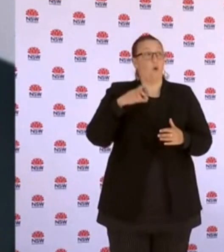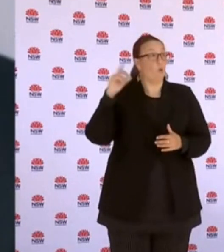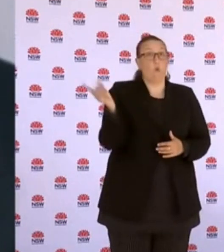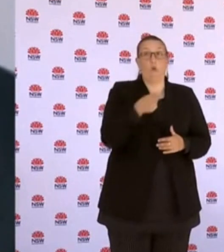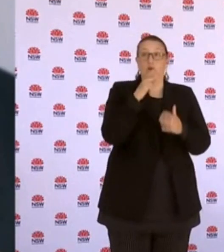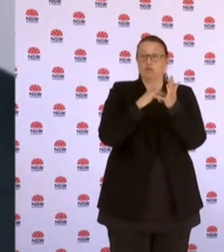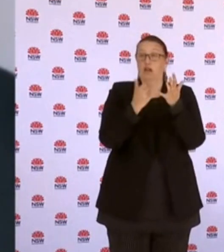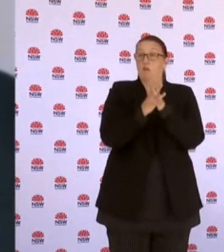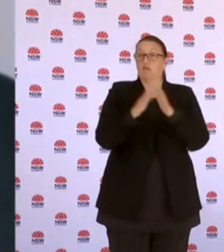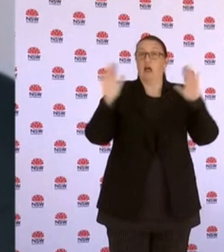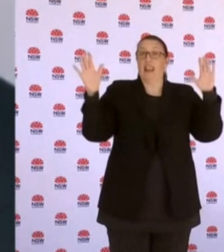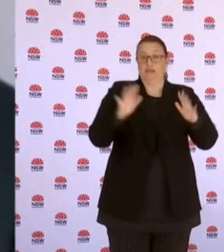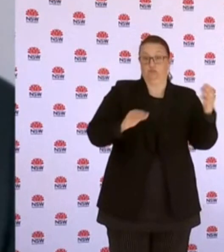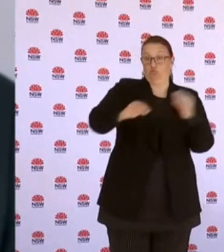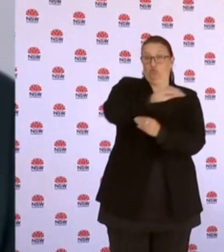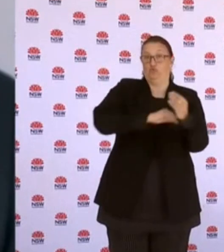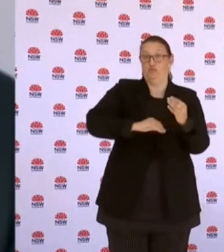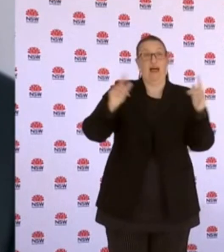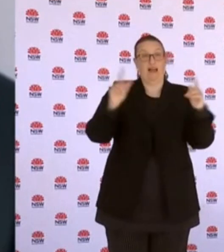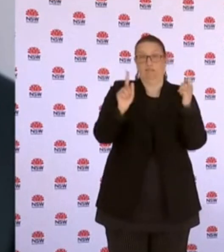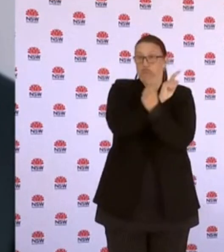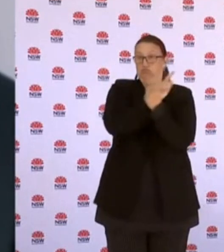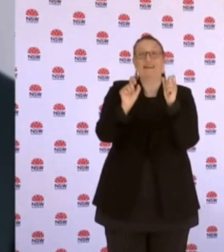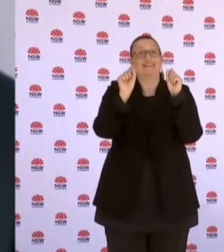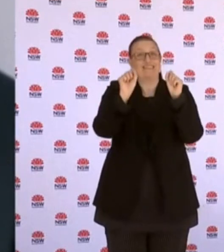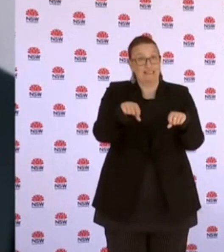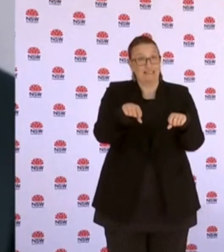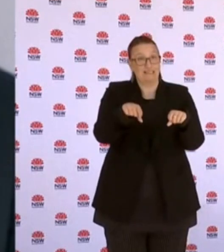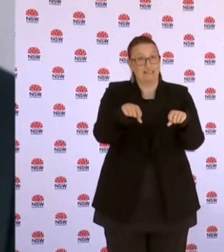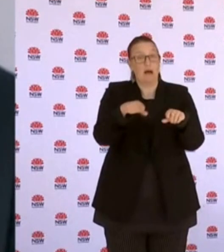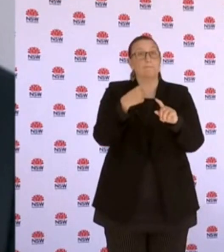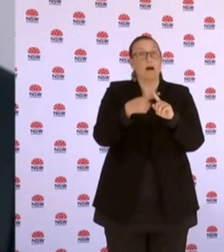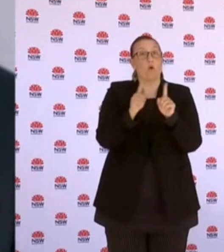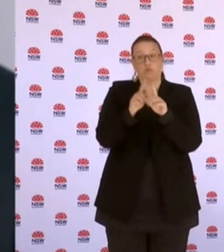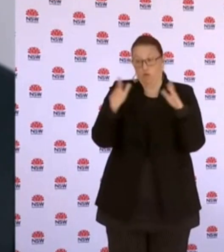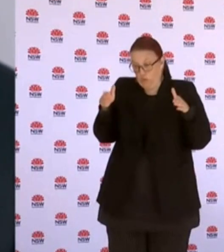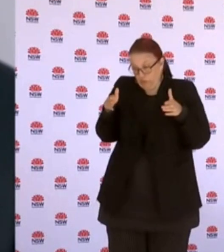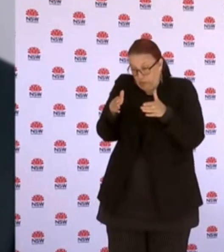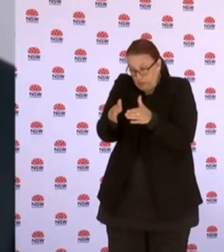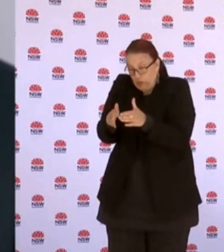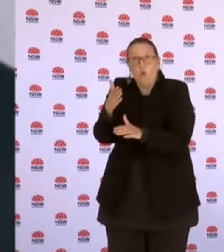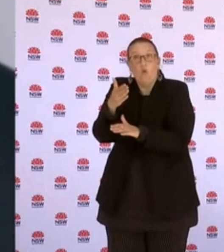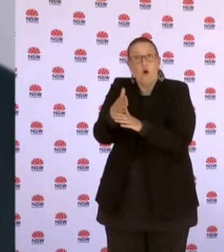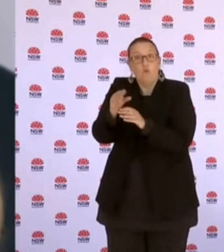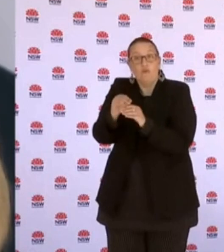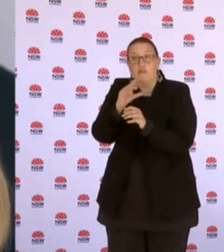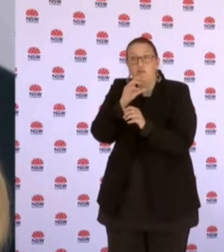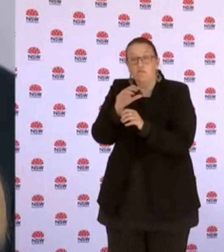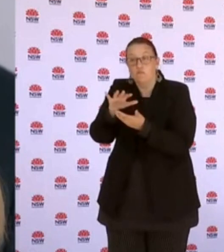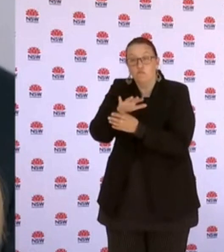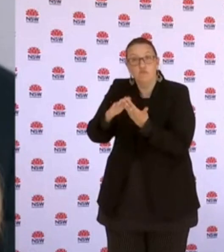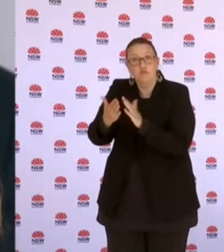mobility, decrease our interactions, but also very targeted work with the community. And can I thank the local government, the